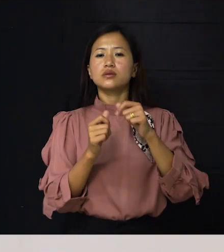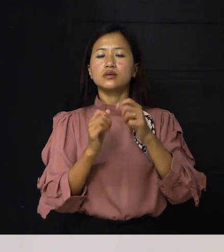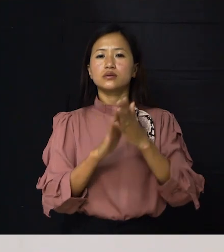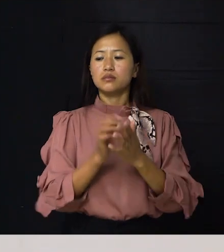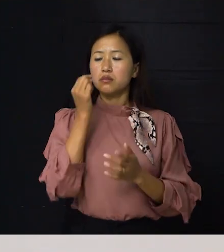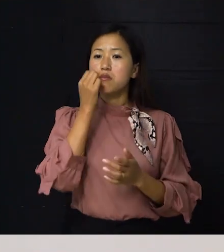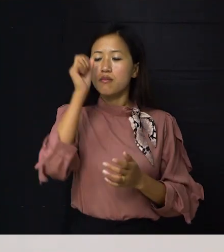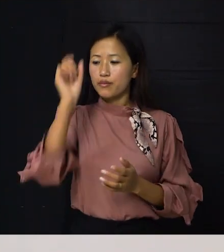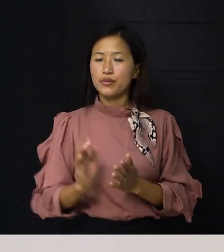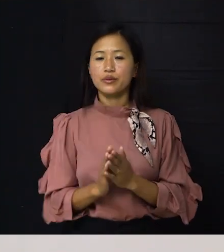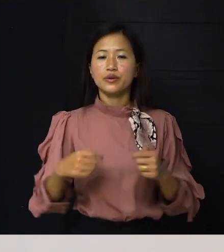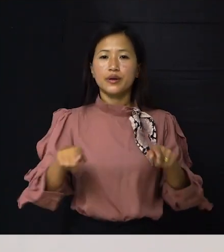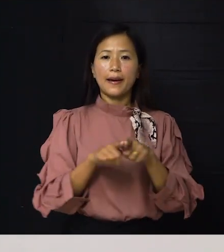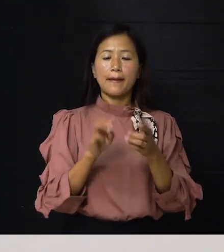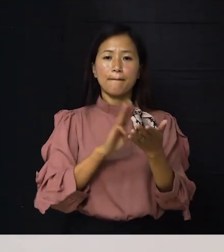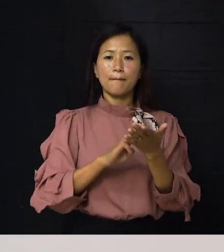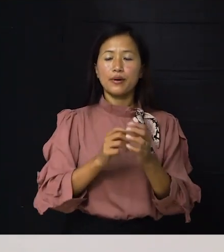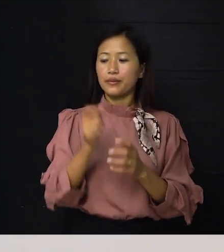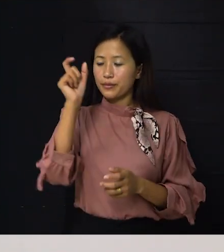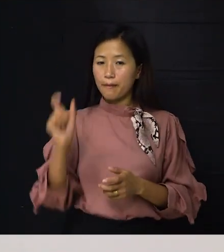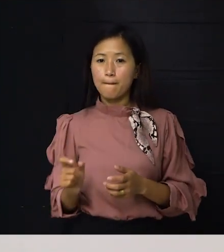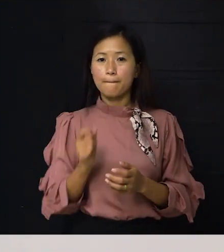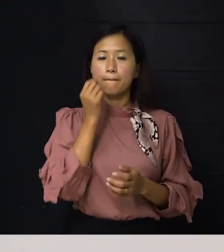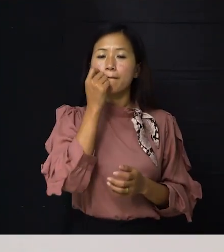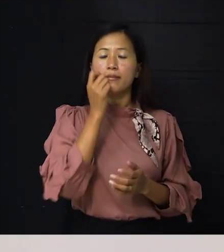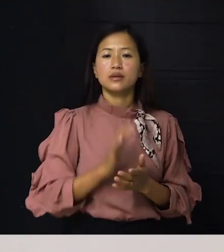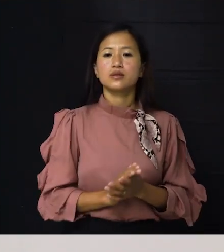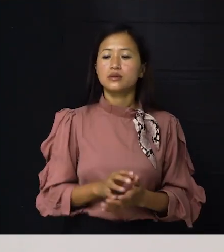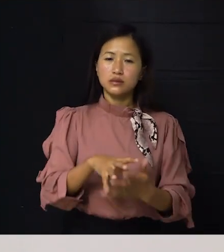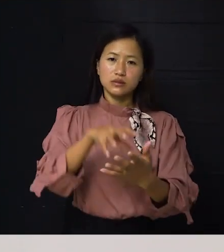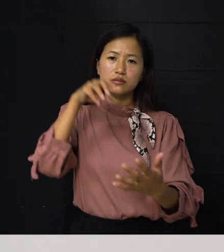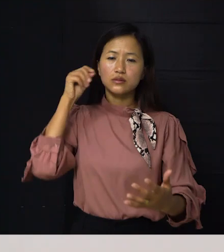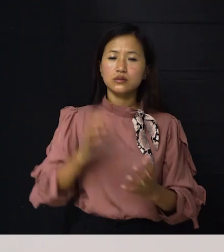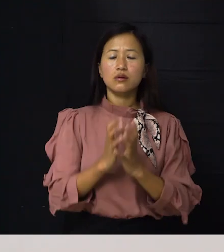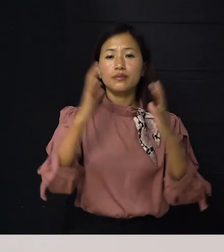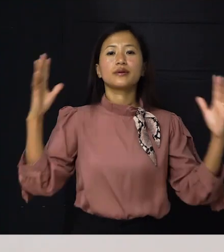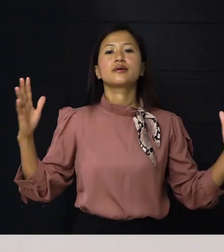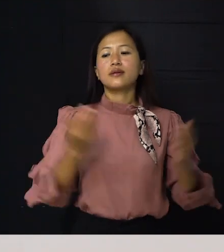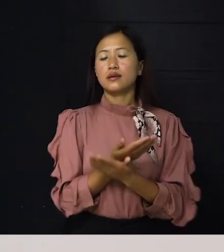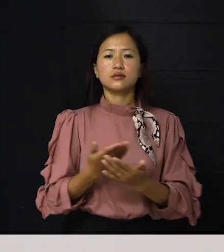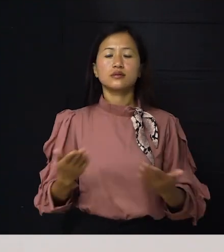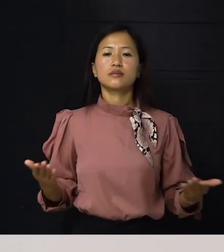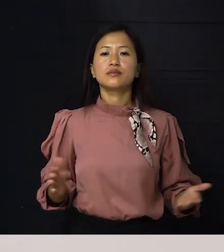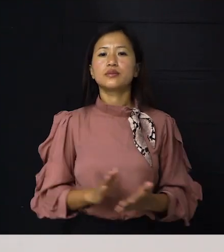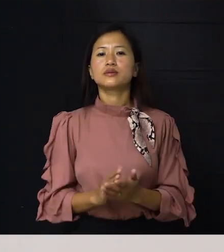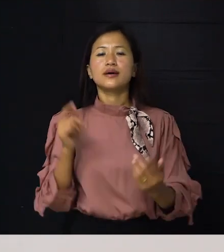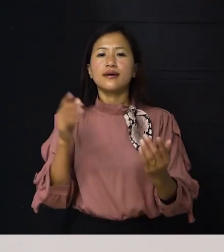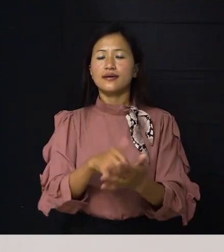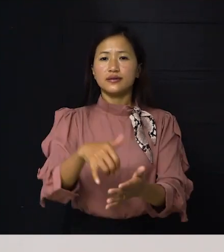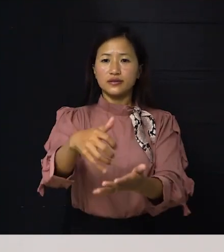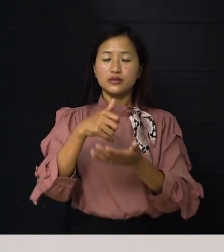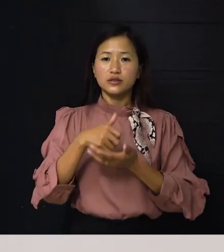Baburnama. And in this history, in his autobiography, we get to learn so many things about Babur, about his